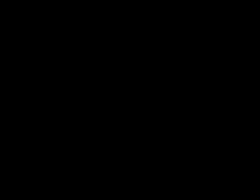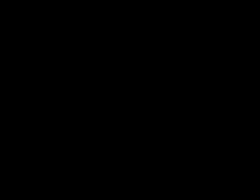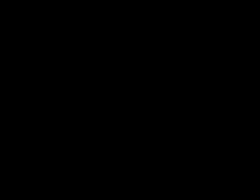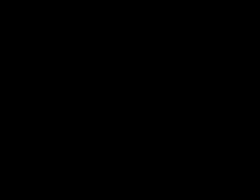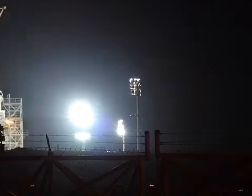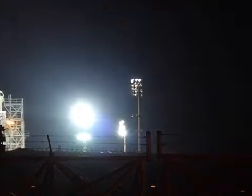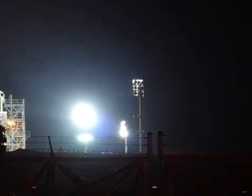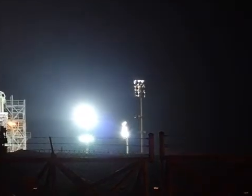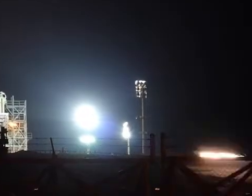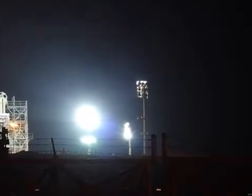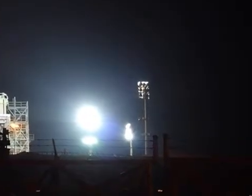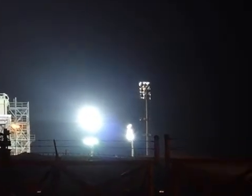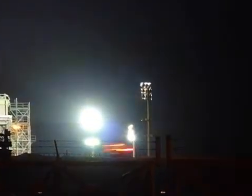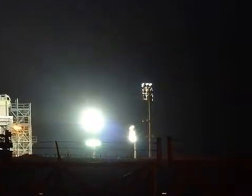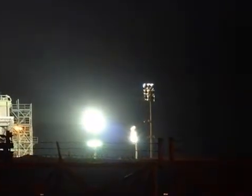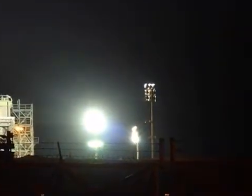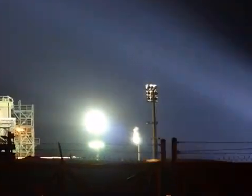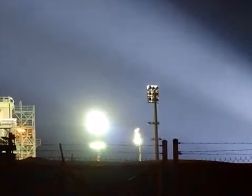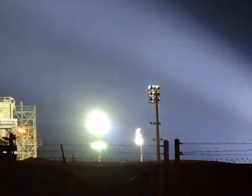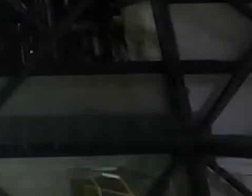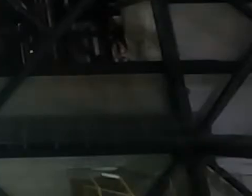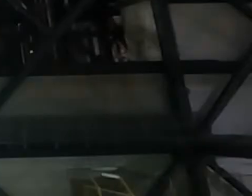And here we go.